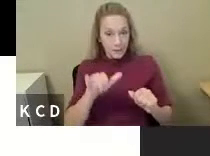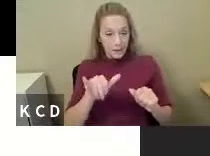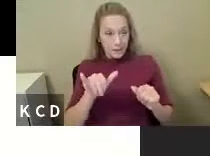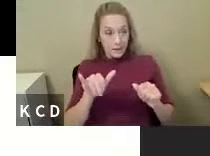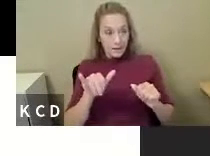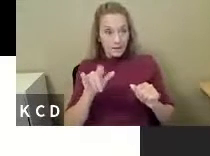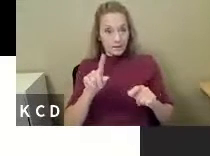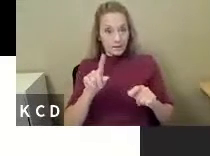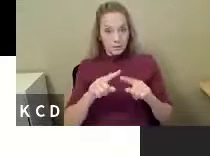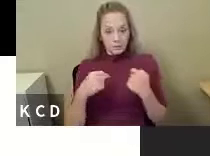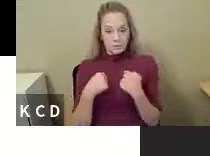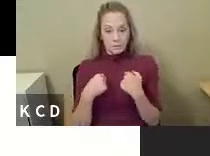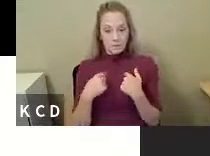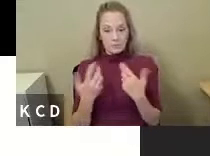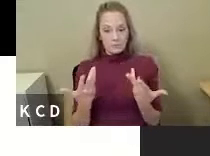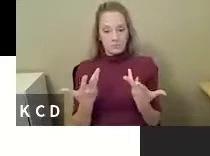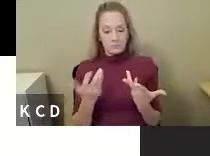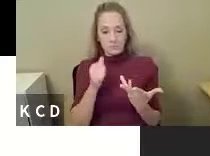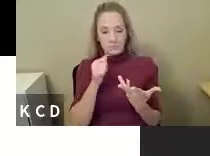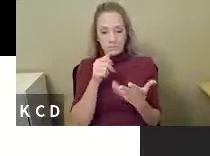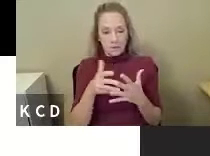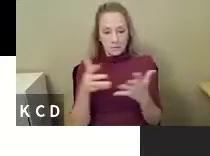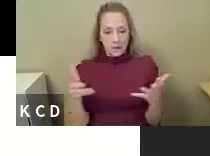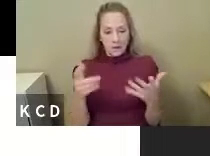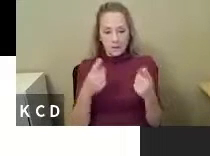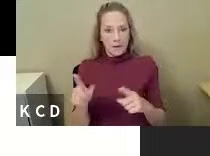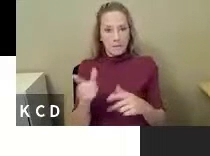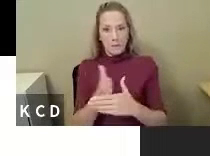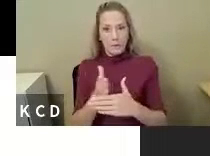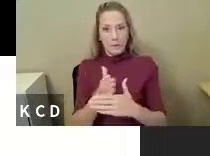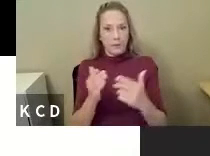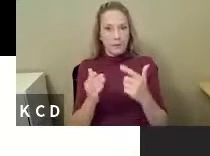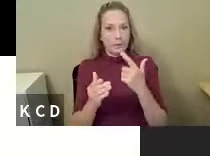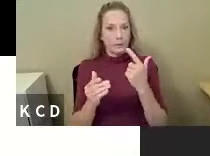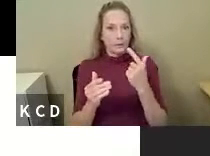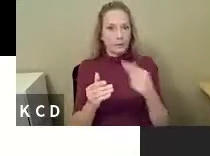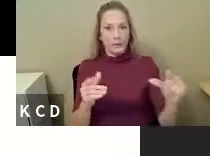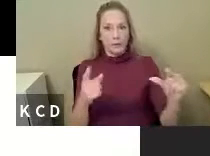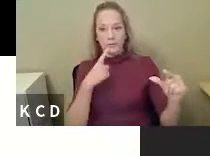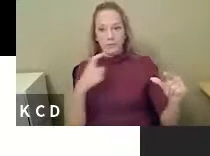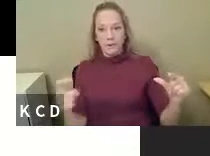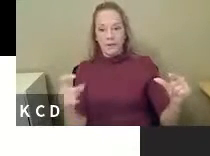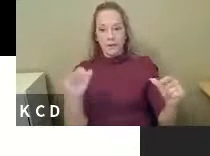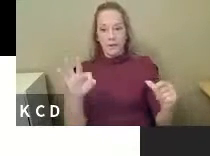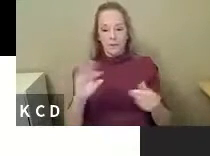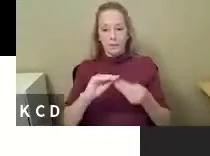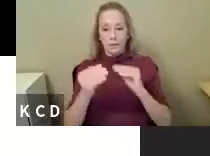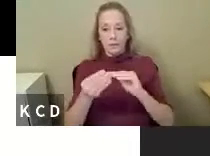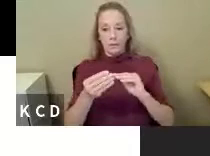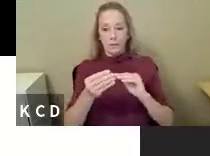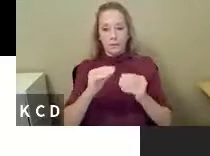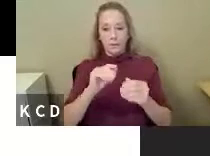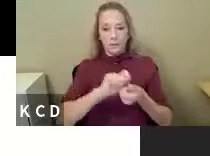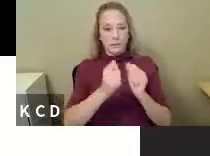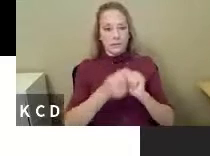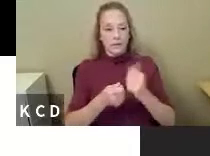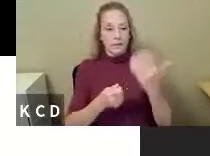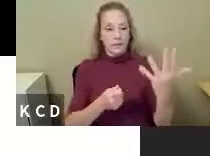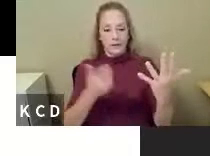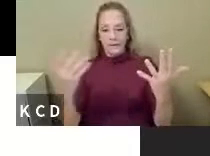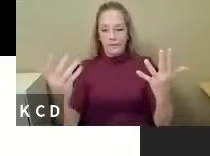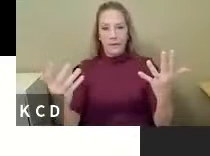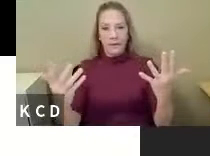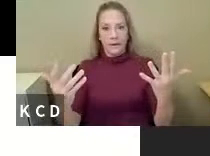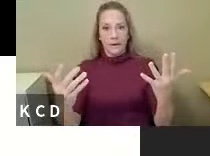To me, there's not a lot happening between the green and the red. If we change those to 5 and 5, then